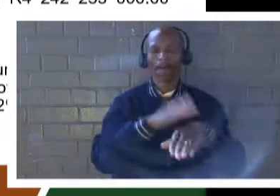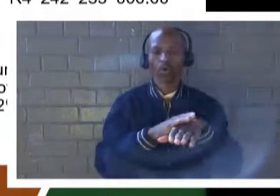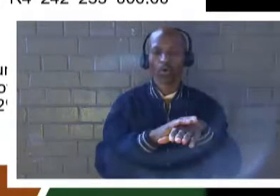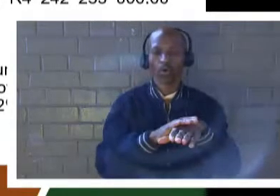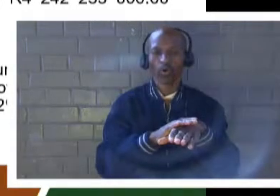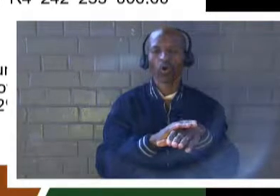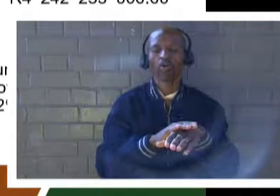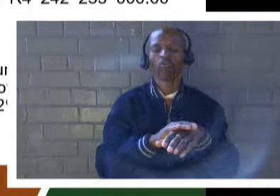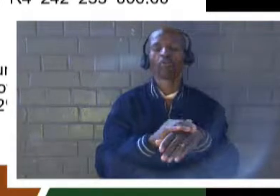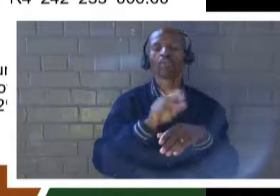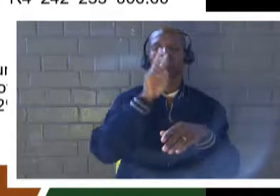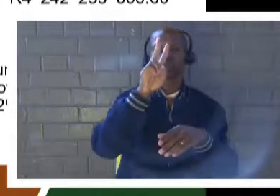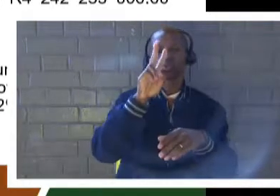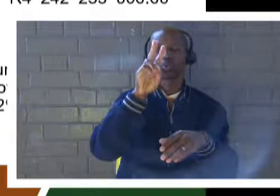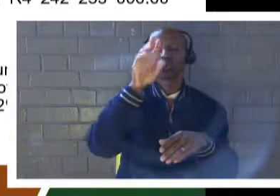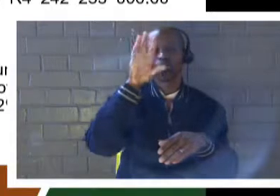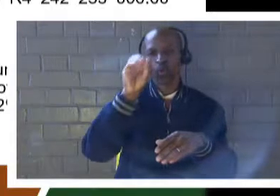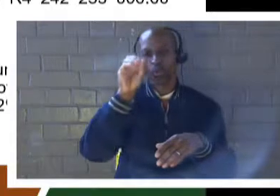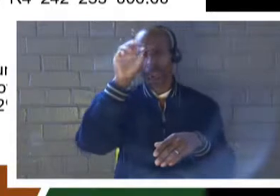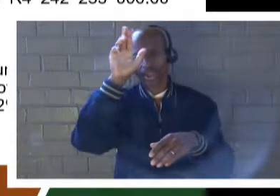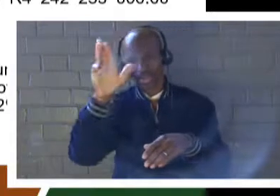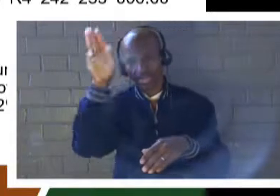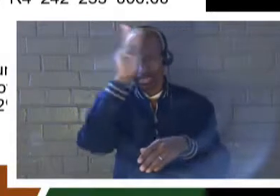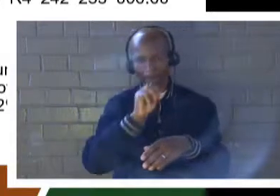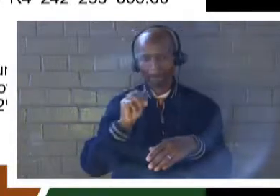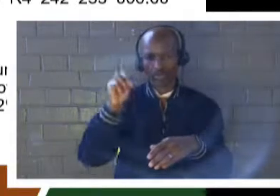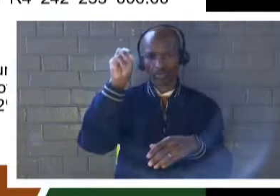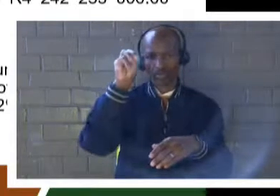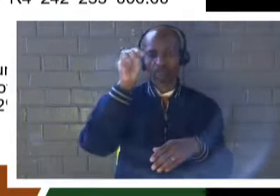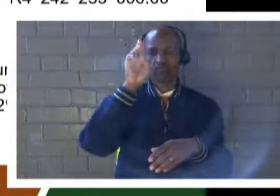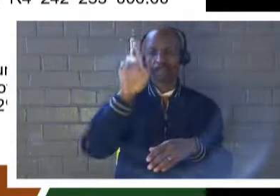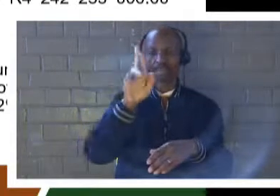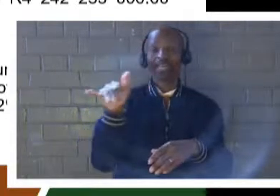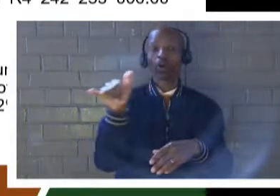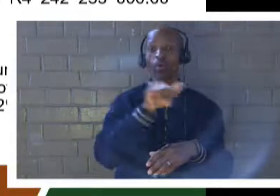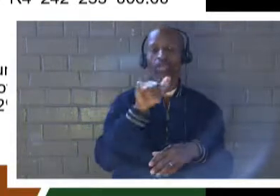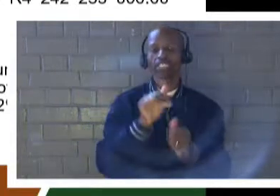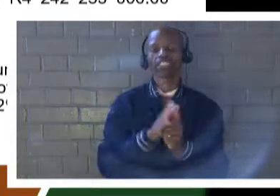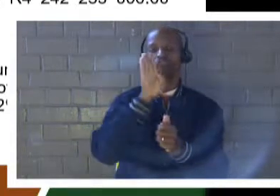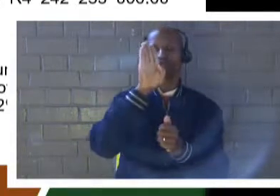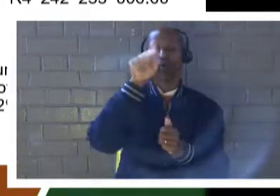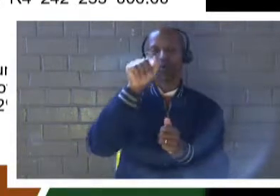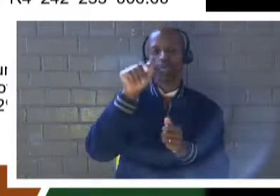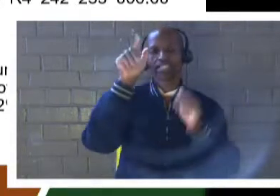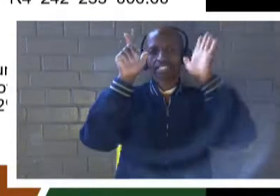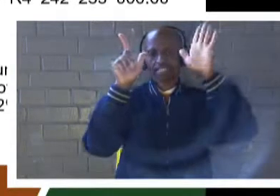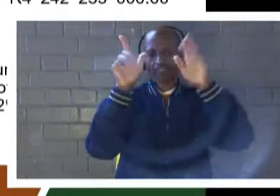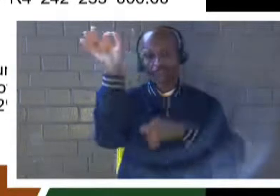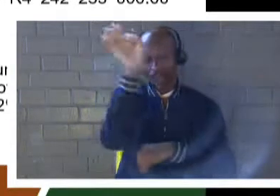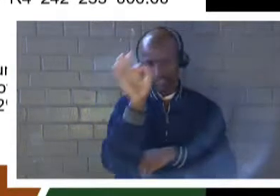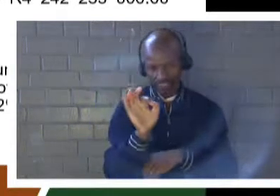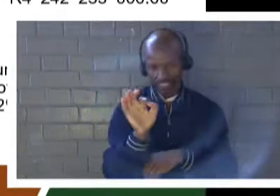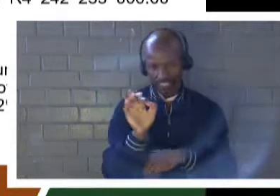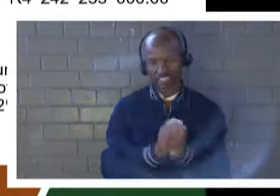by 208 million, which is a 4.7% out